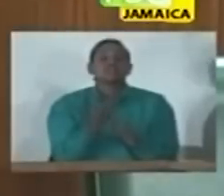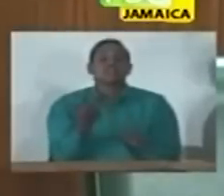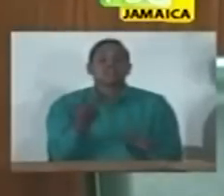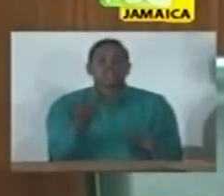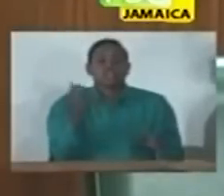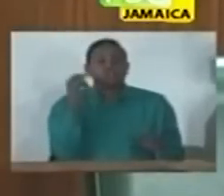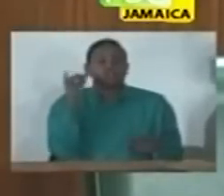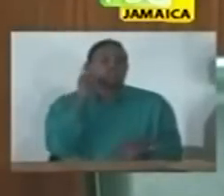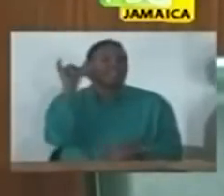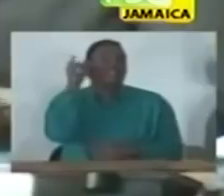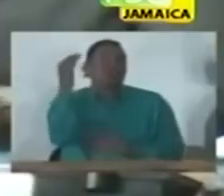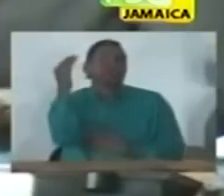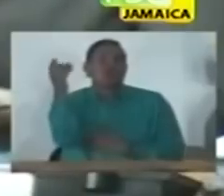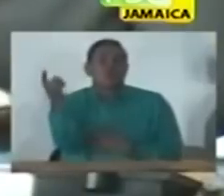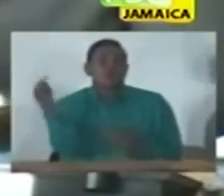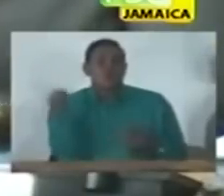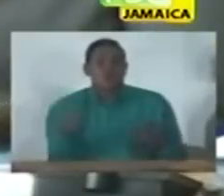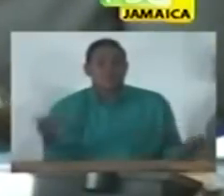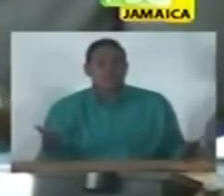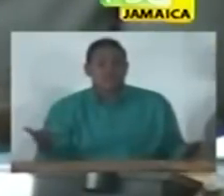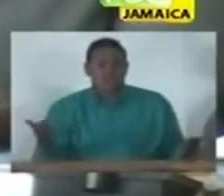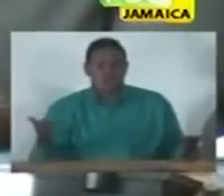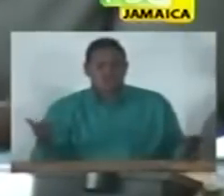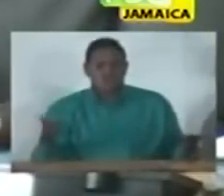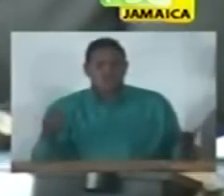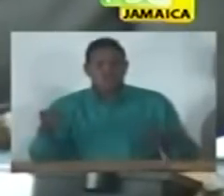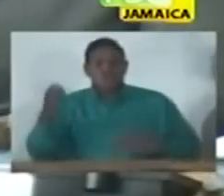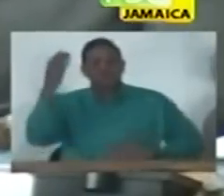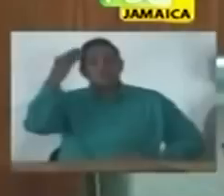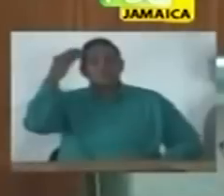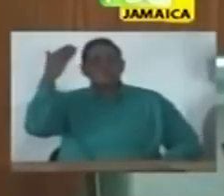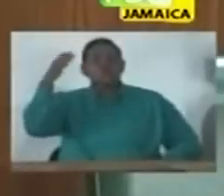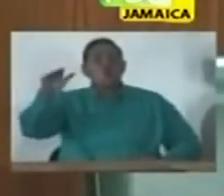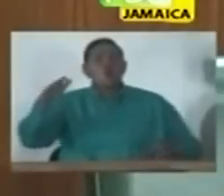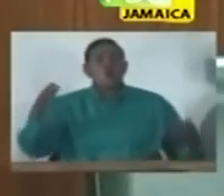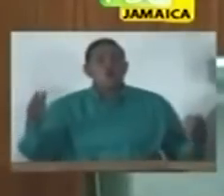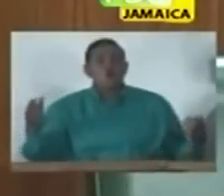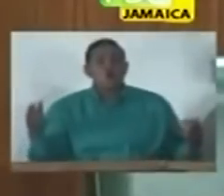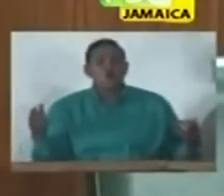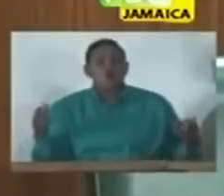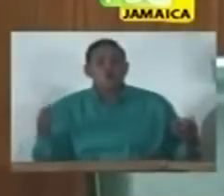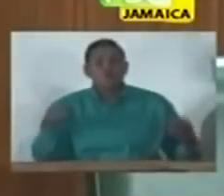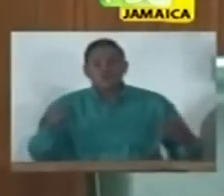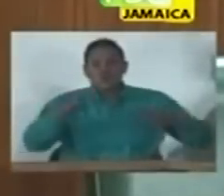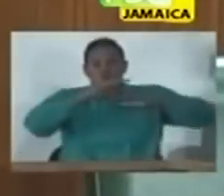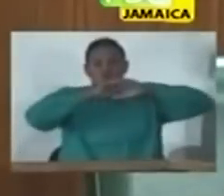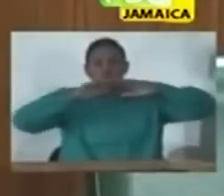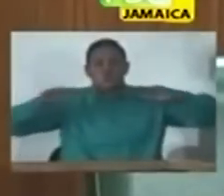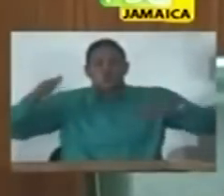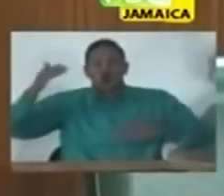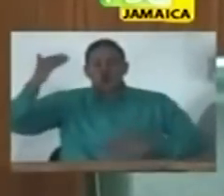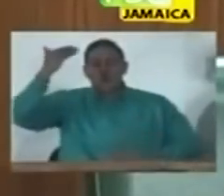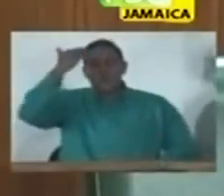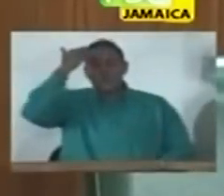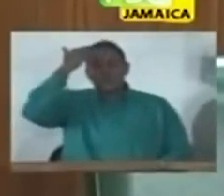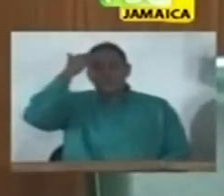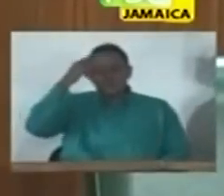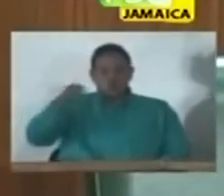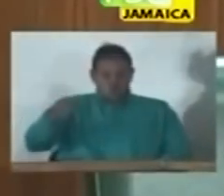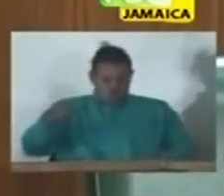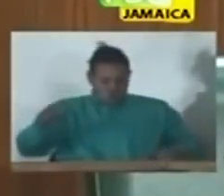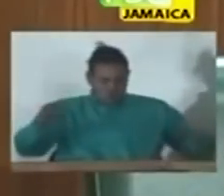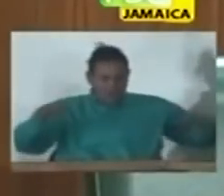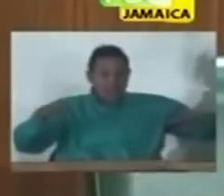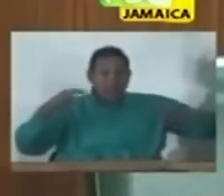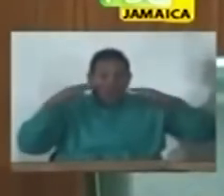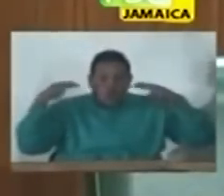you come here, you don't even know. You don't even know. You haven't even